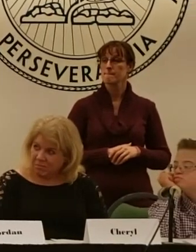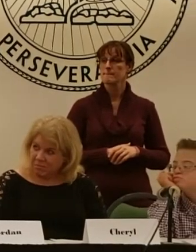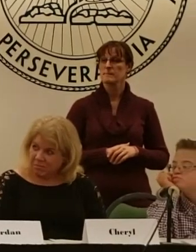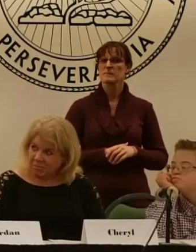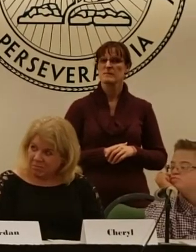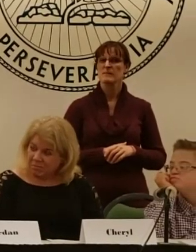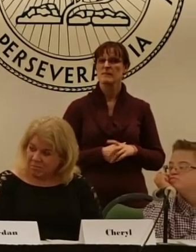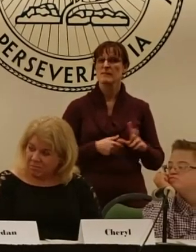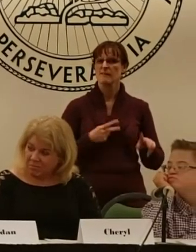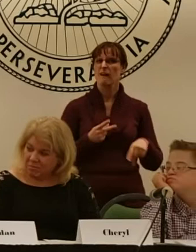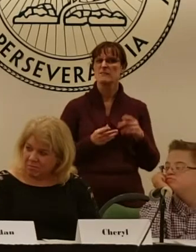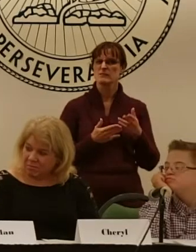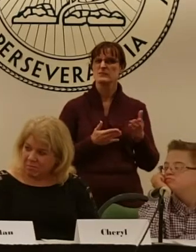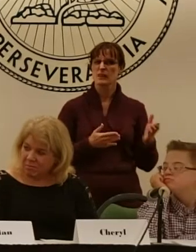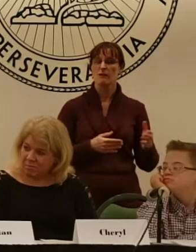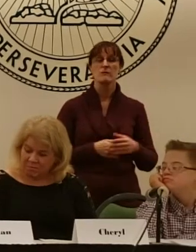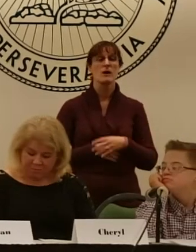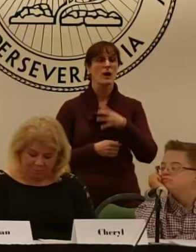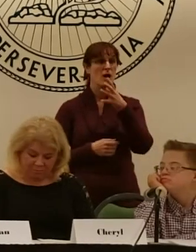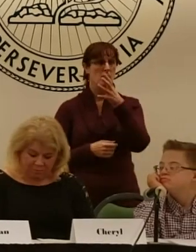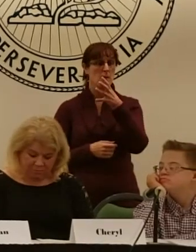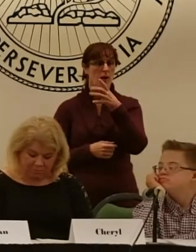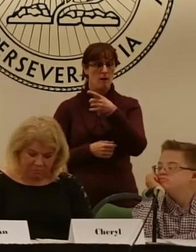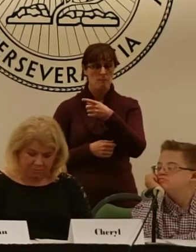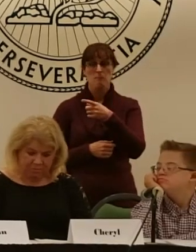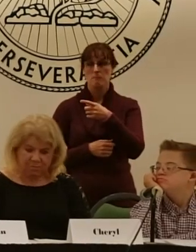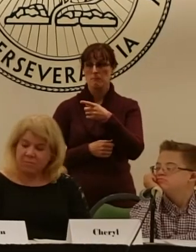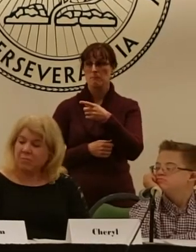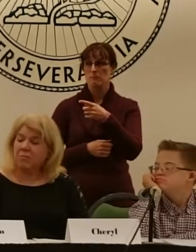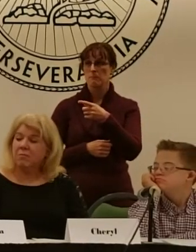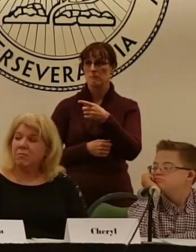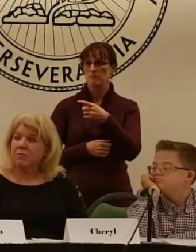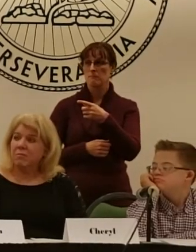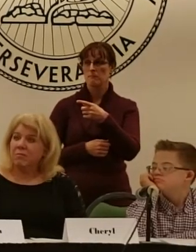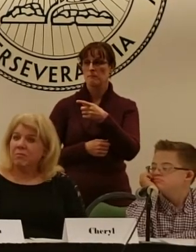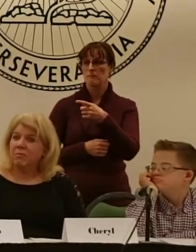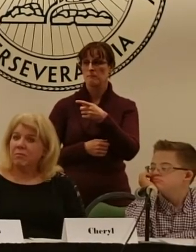stuff. My mom did mix it up for